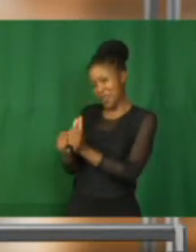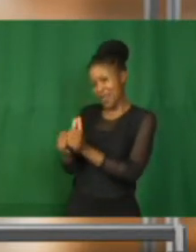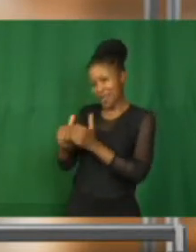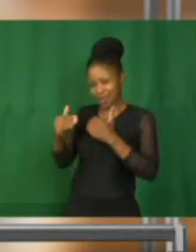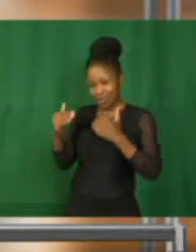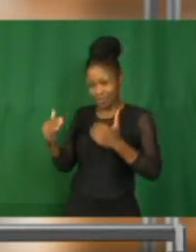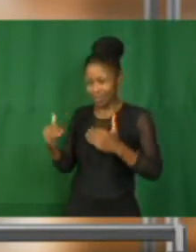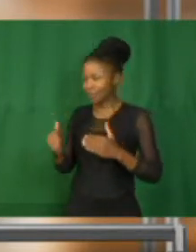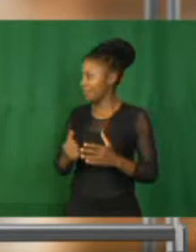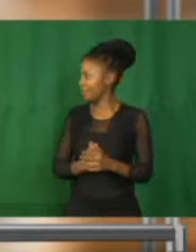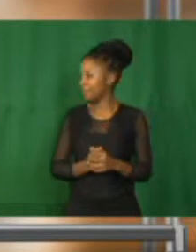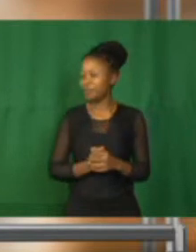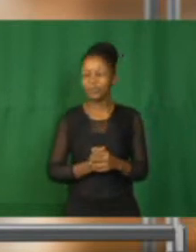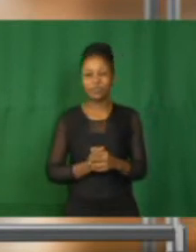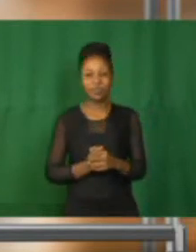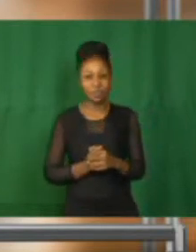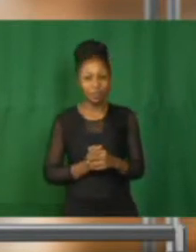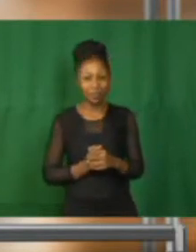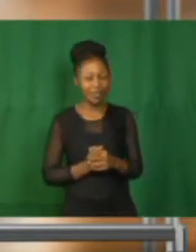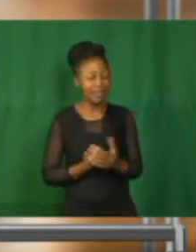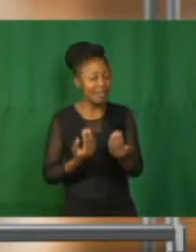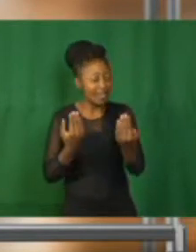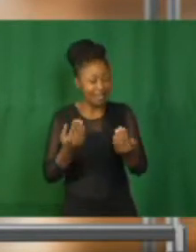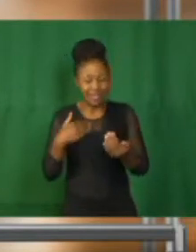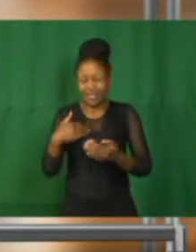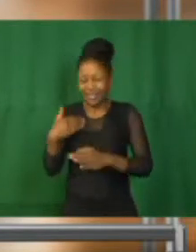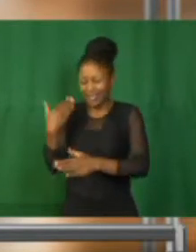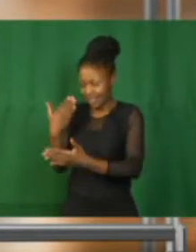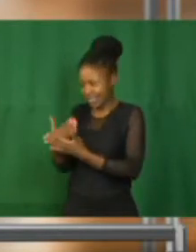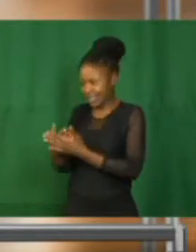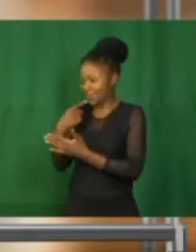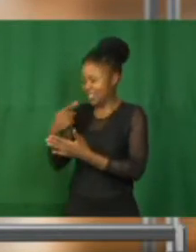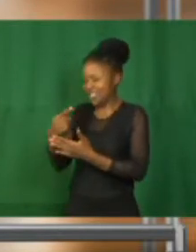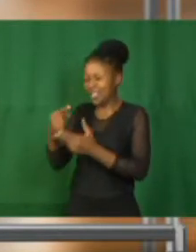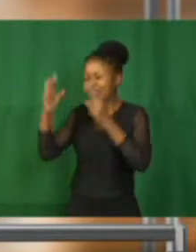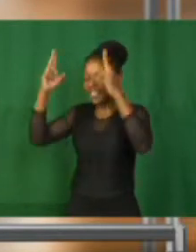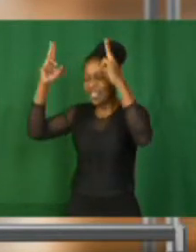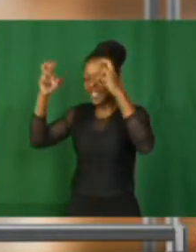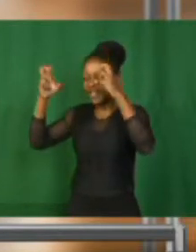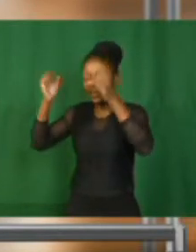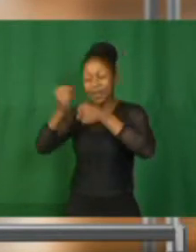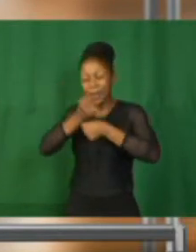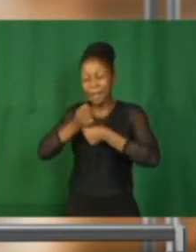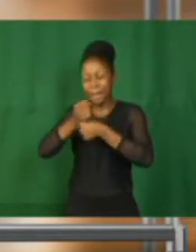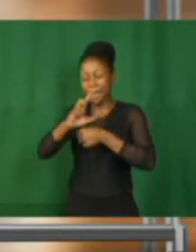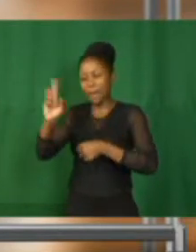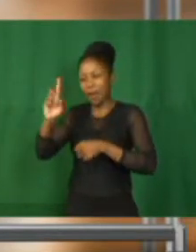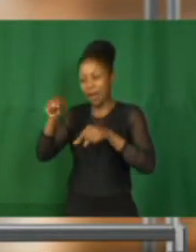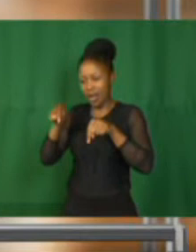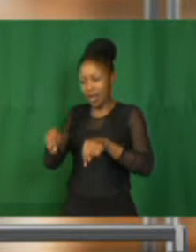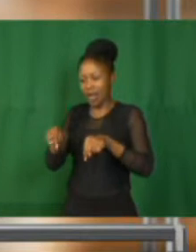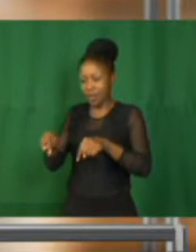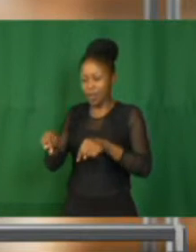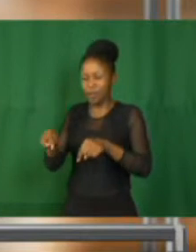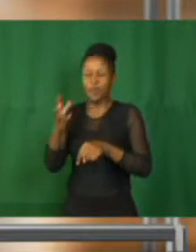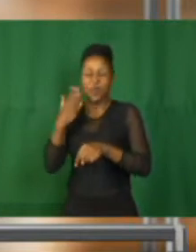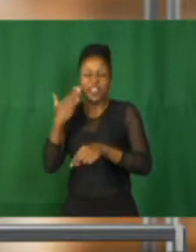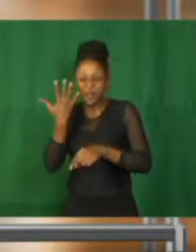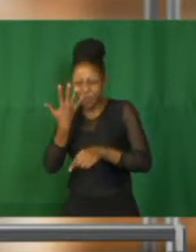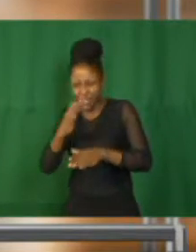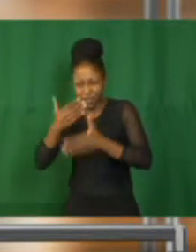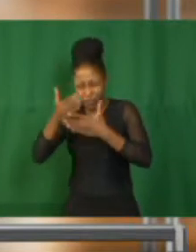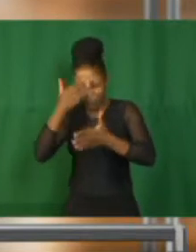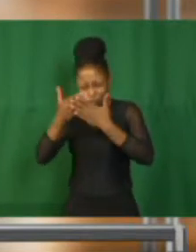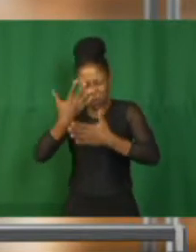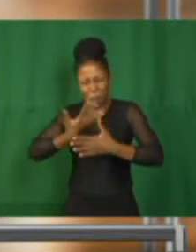So, Mpumelelo, can you please tell us about today's lesson, what it is about, and what you expect your learner to have learned